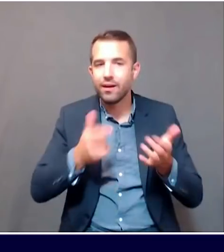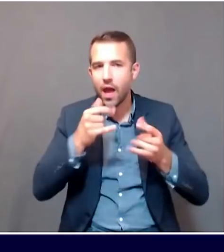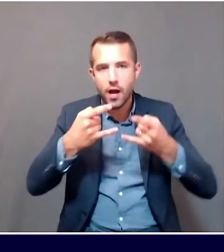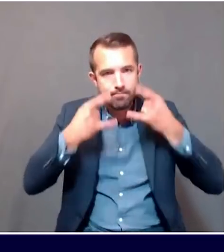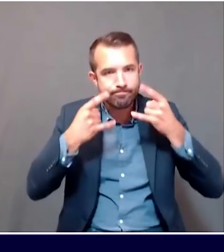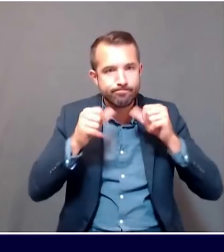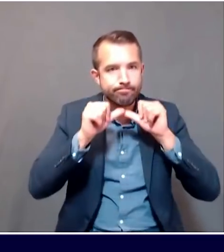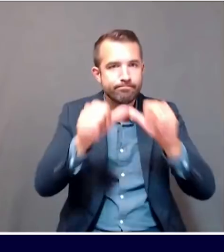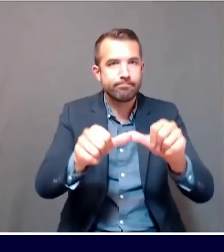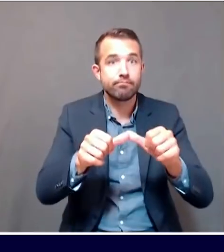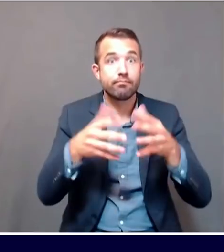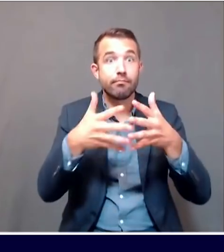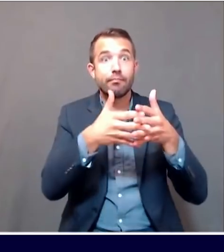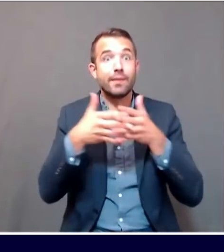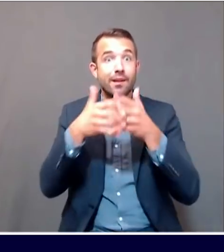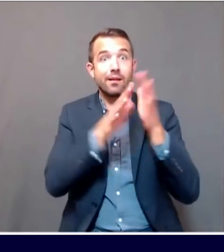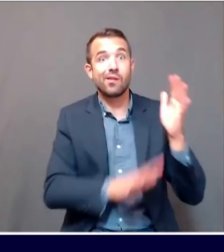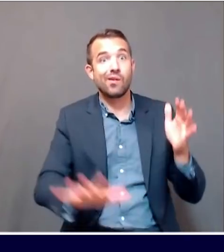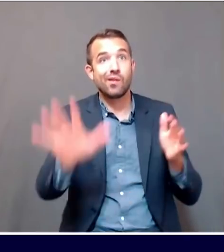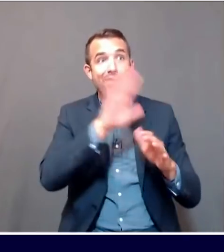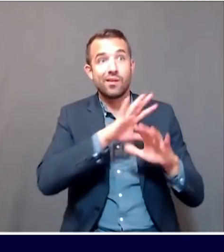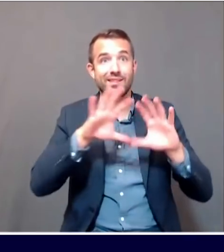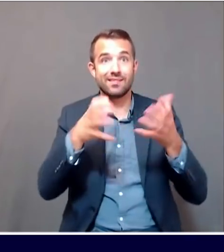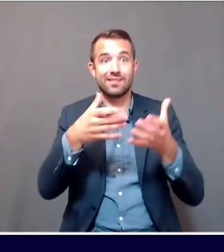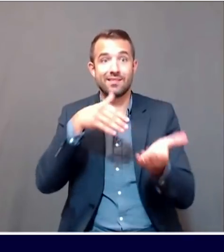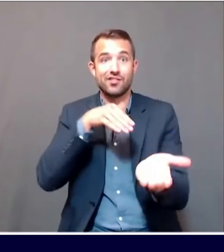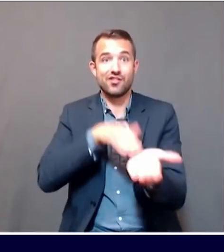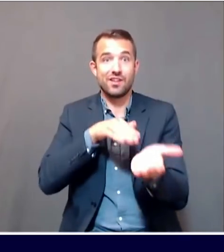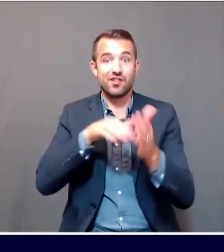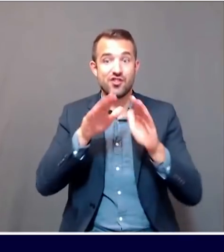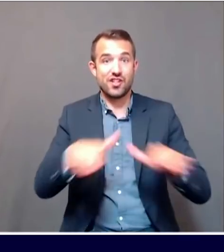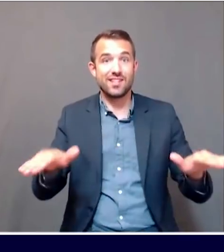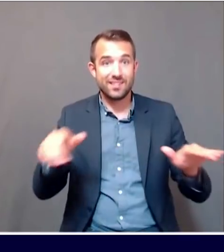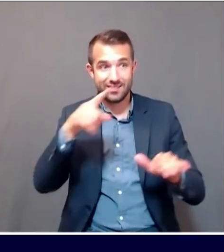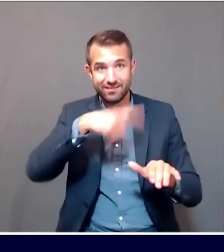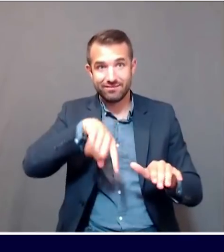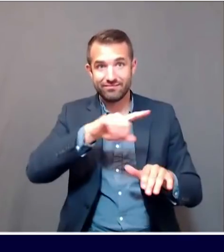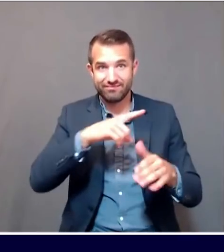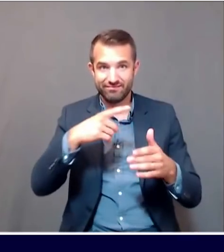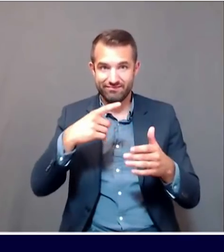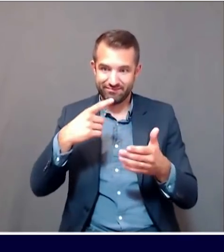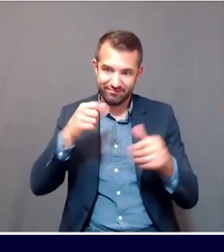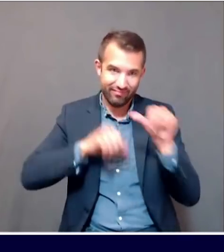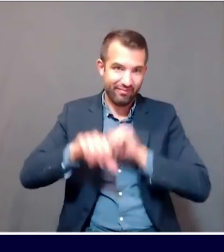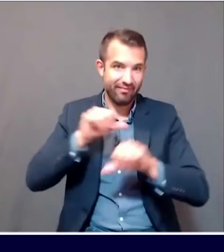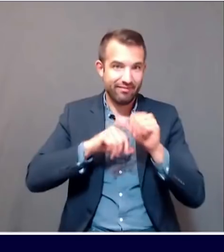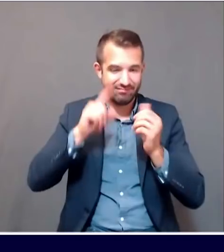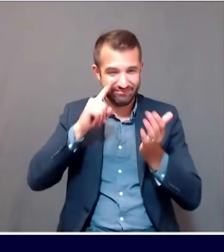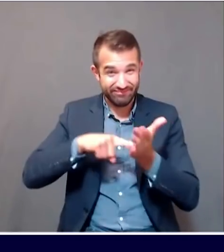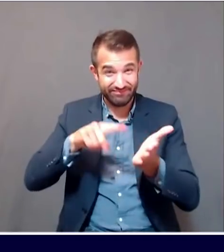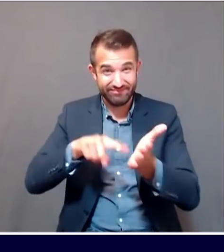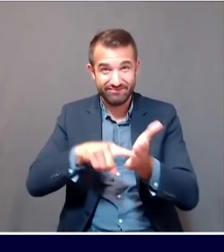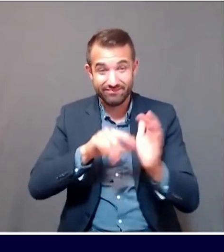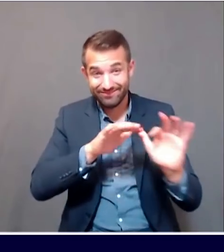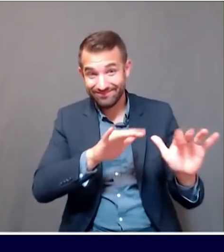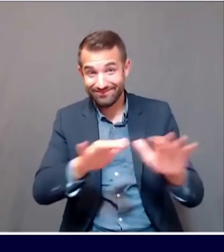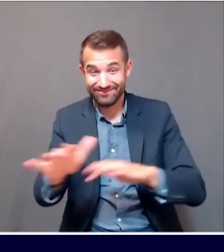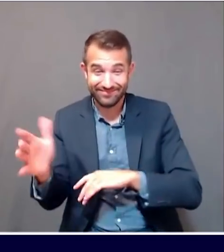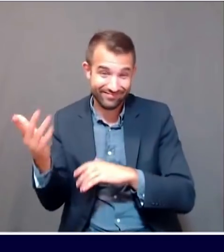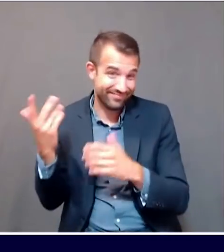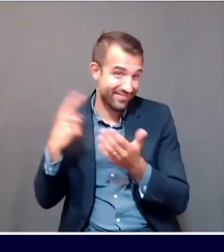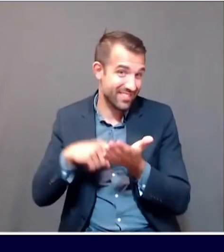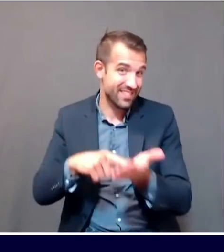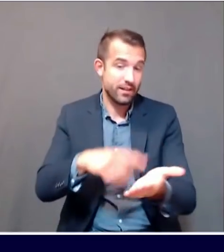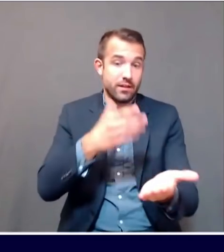a thorough scientific review of all the data out there. And based on the American Academy of Pediatricians, a group that focuses on the